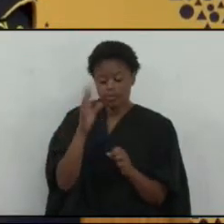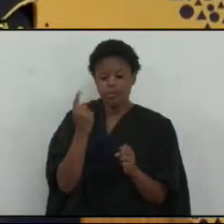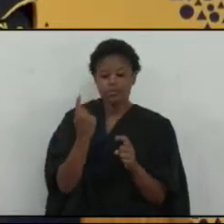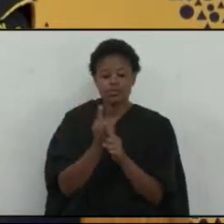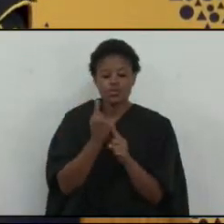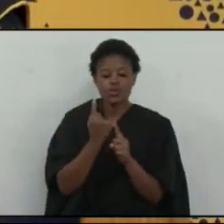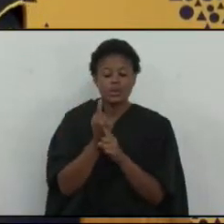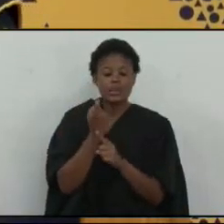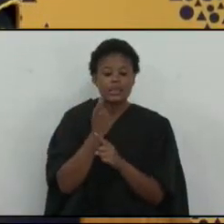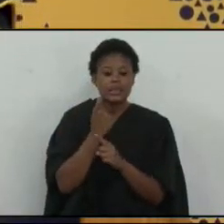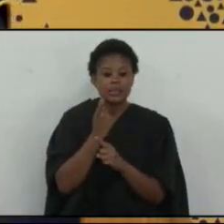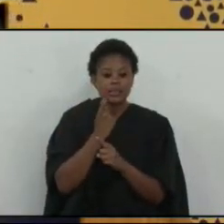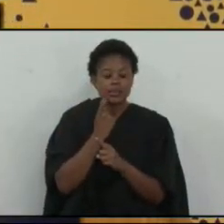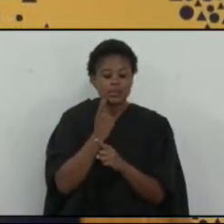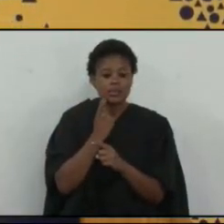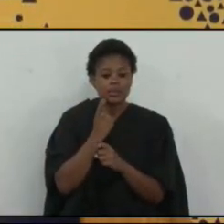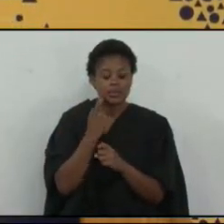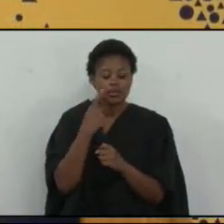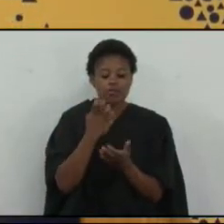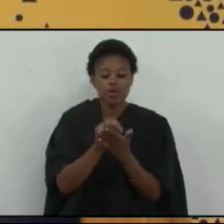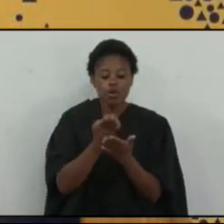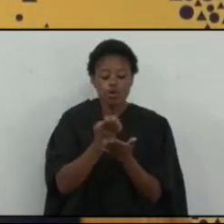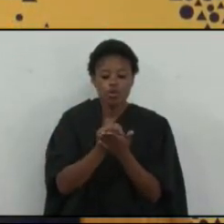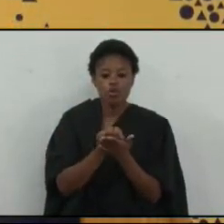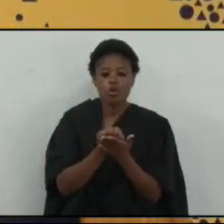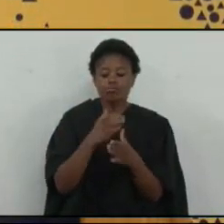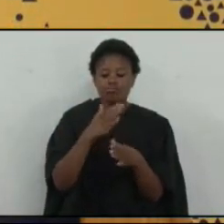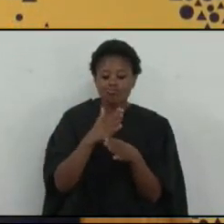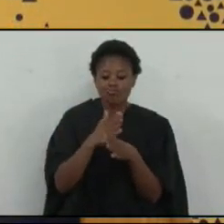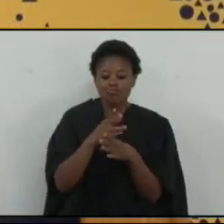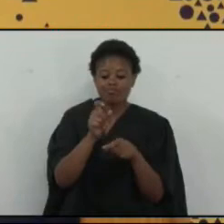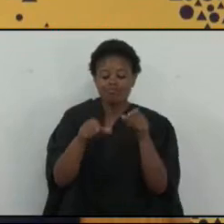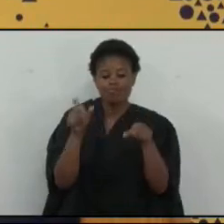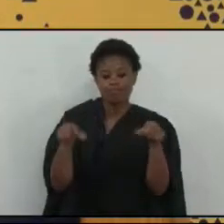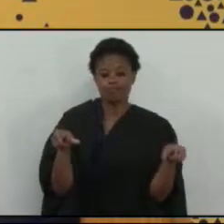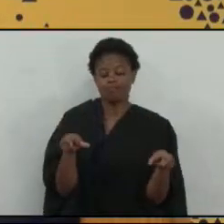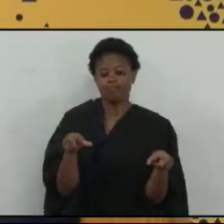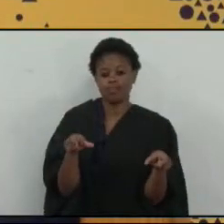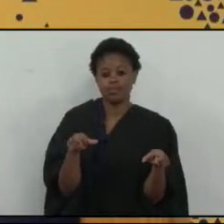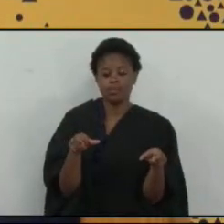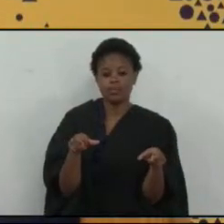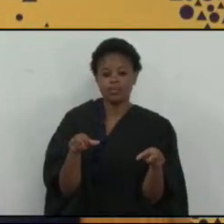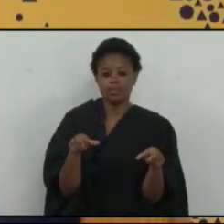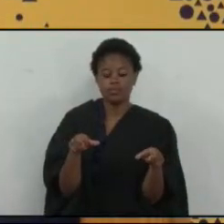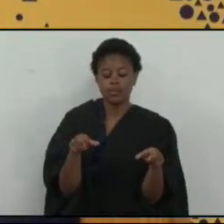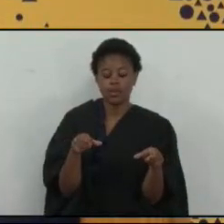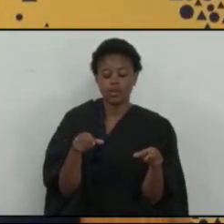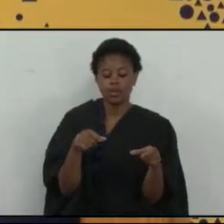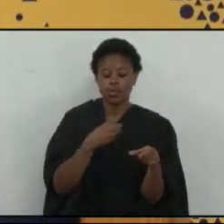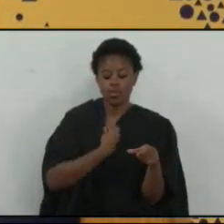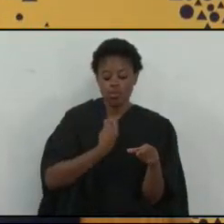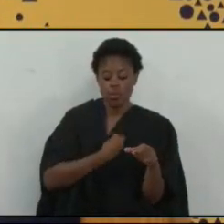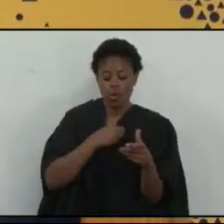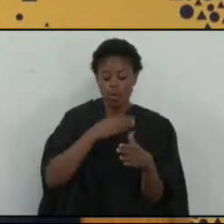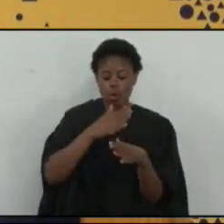always easy to become economically productive citizens. Youth